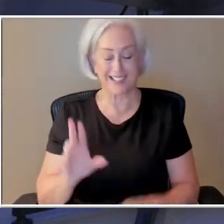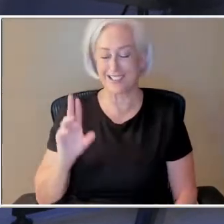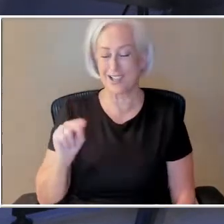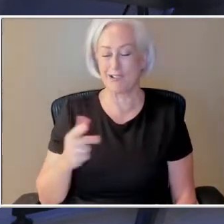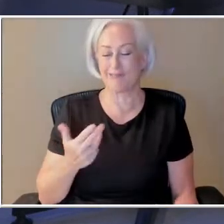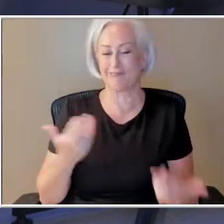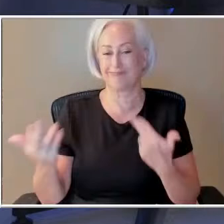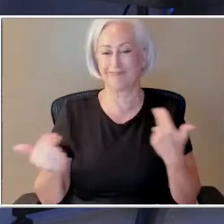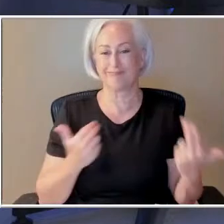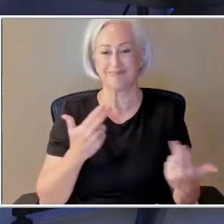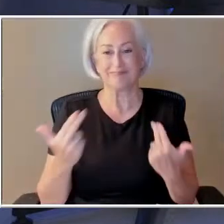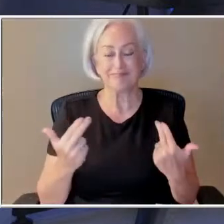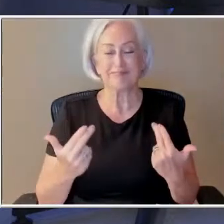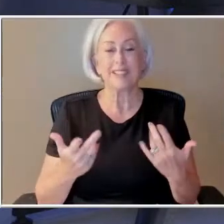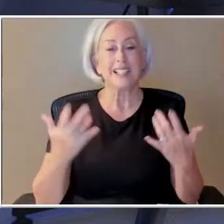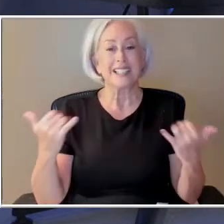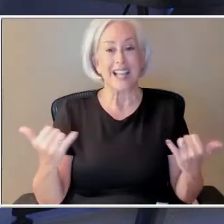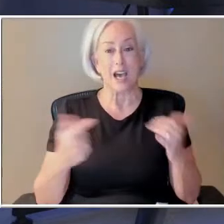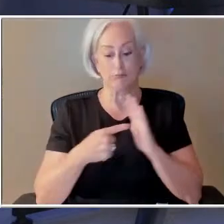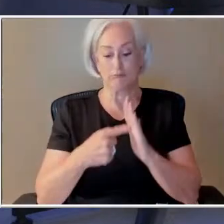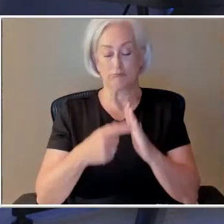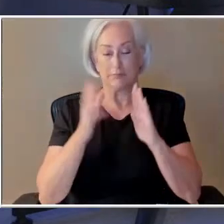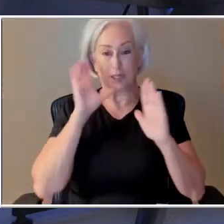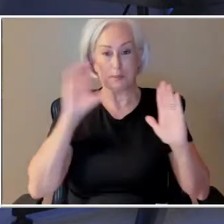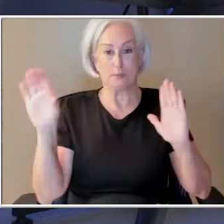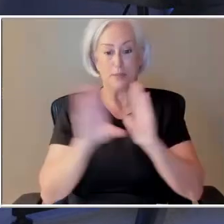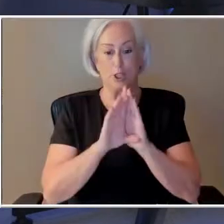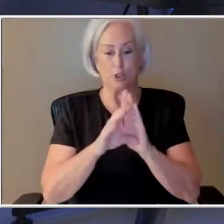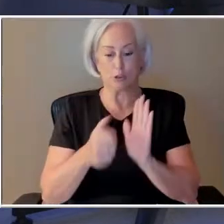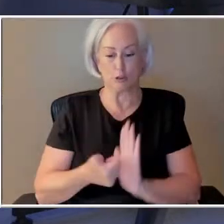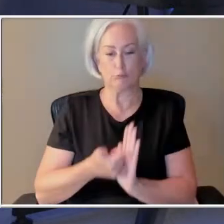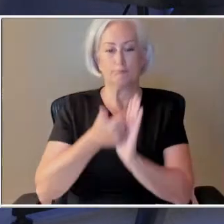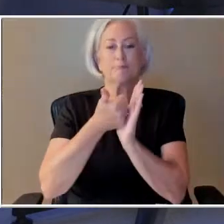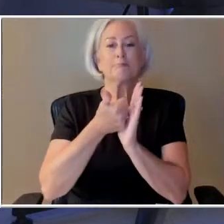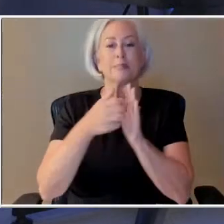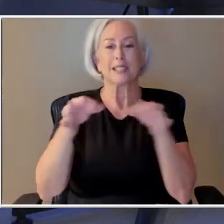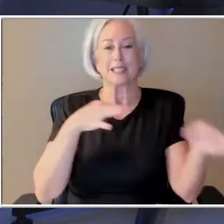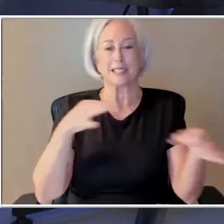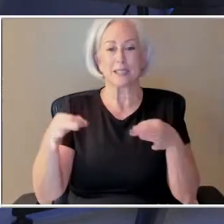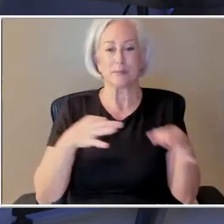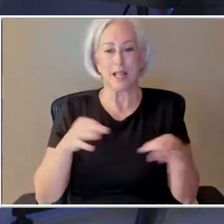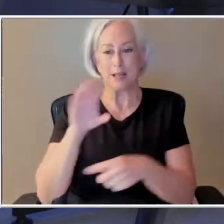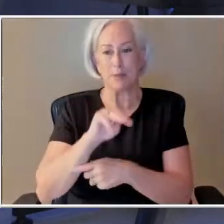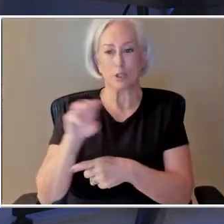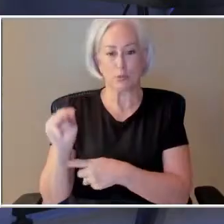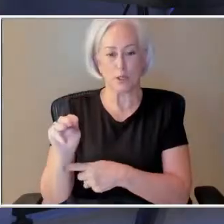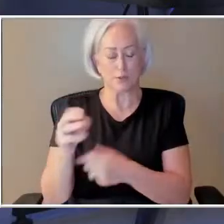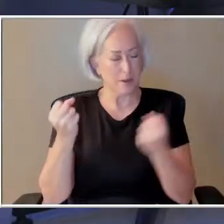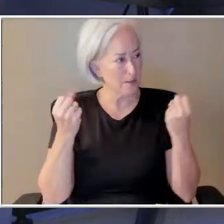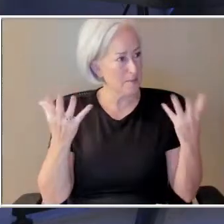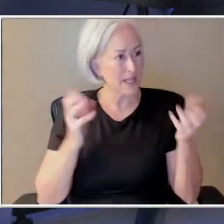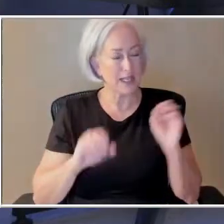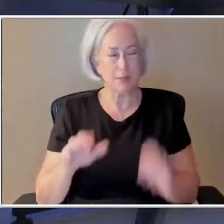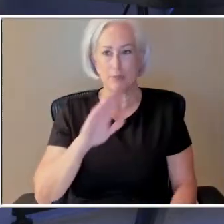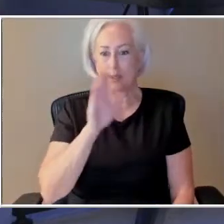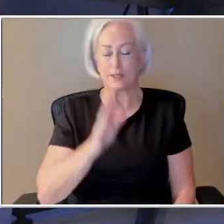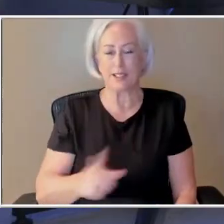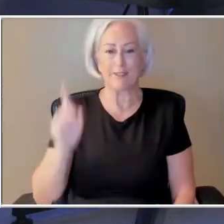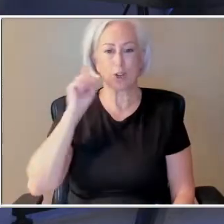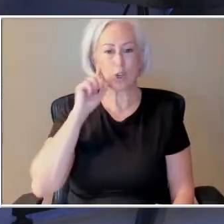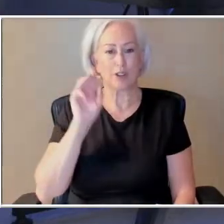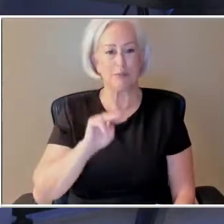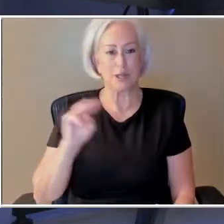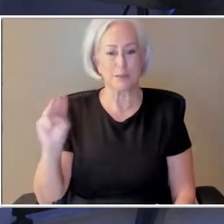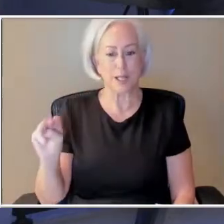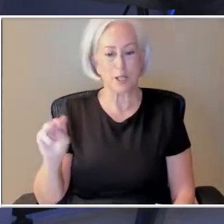because we have an image helping explain multiple myeloma because so many people have never heard of this one. David, you said you'd never heard